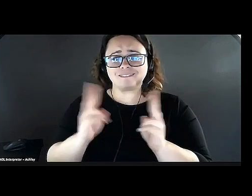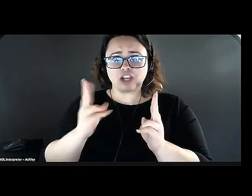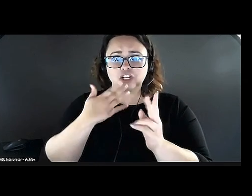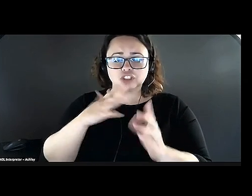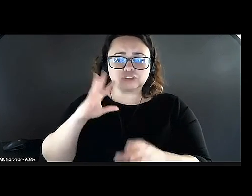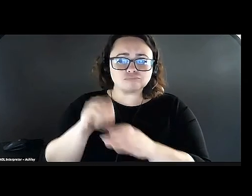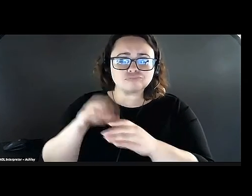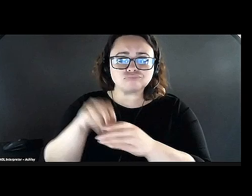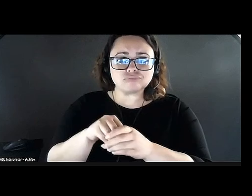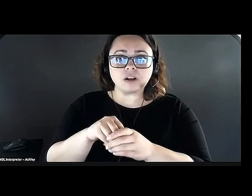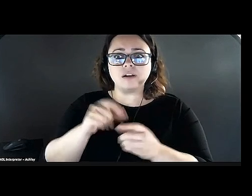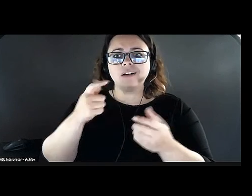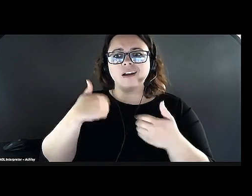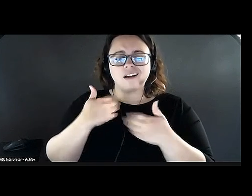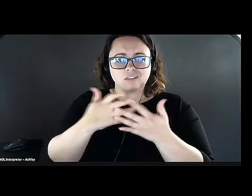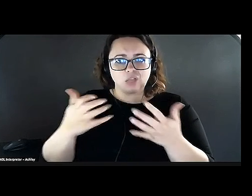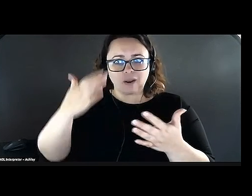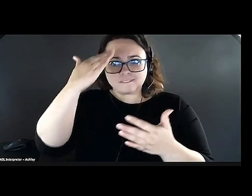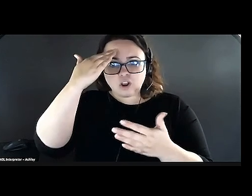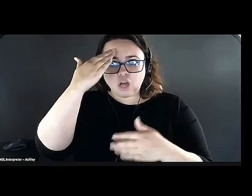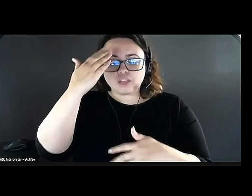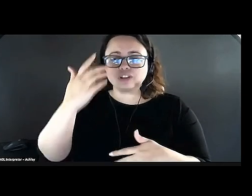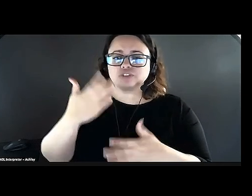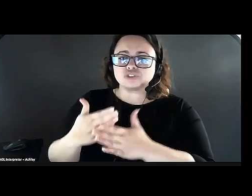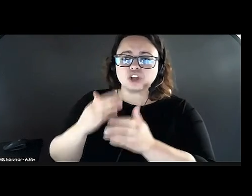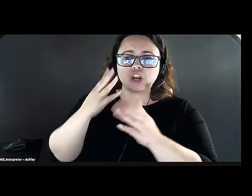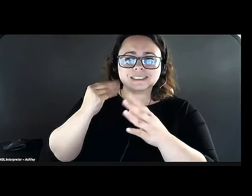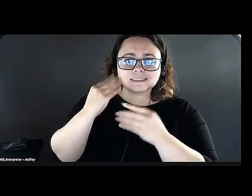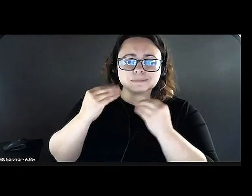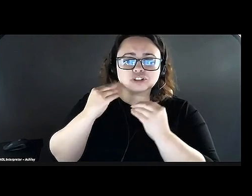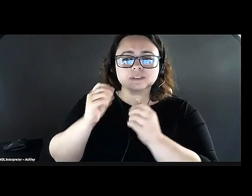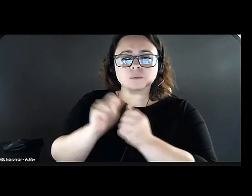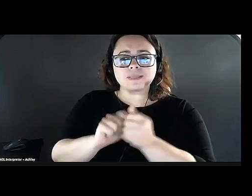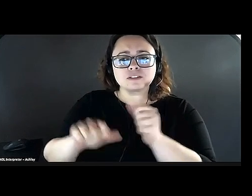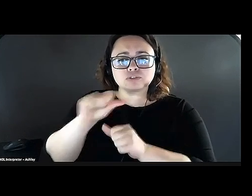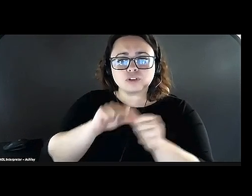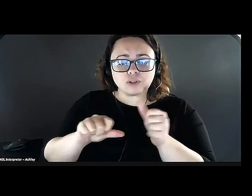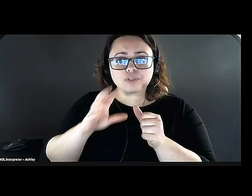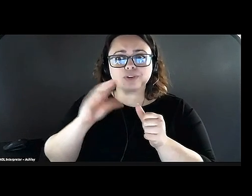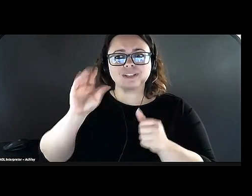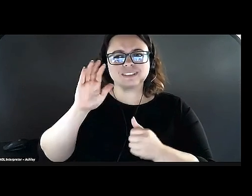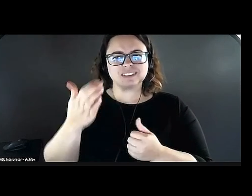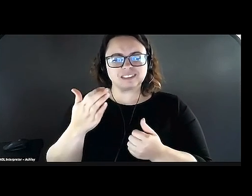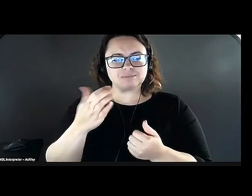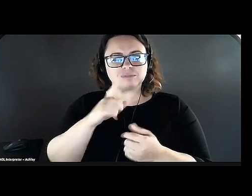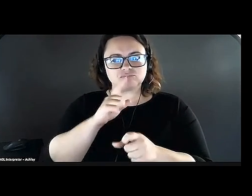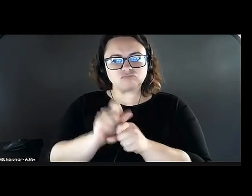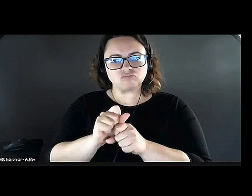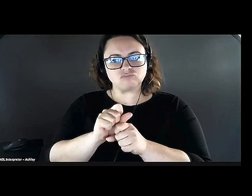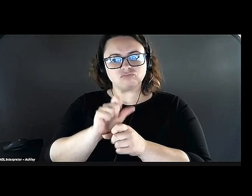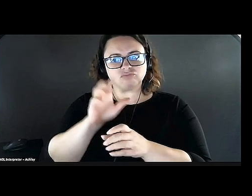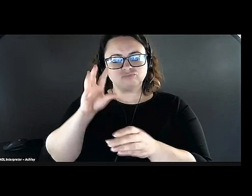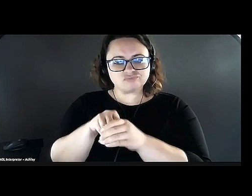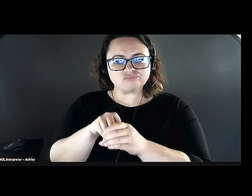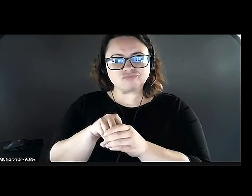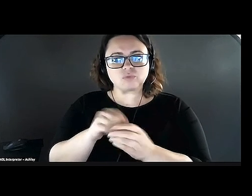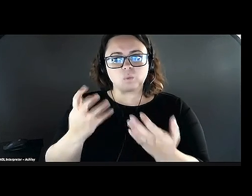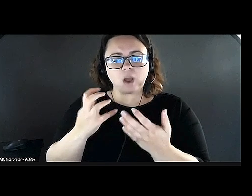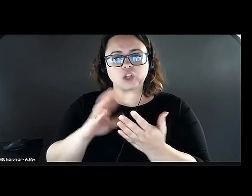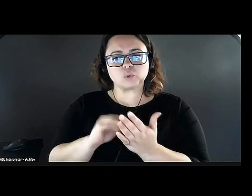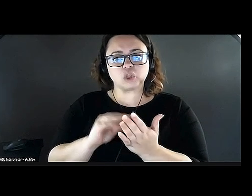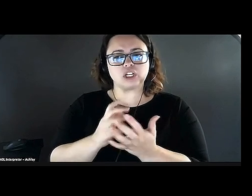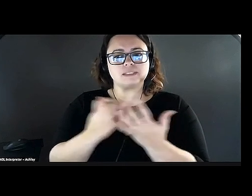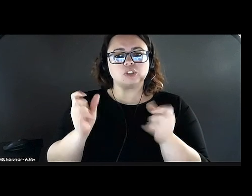engaged, knowledgeable, shared your experiences with one another, and seemed to be truly vested in learning as much as you could about